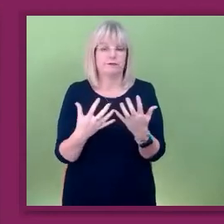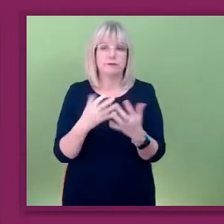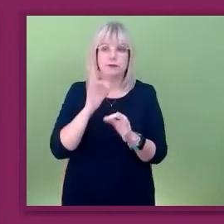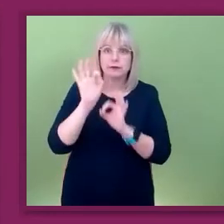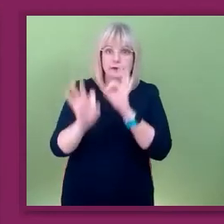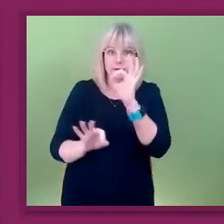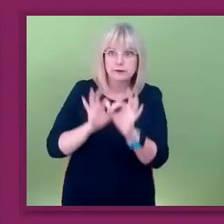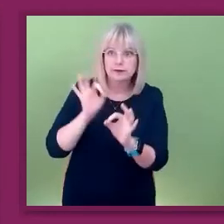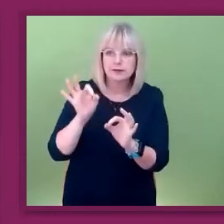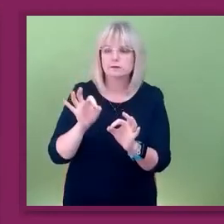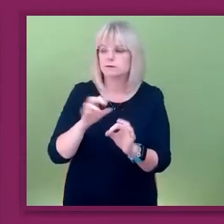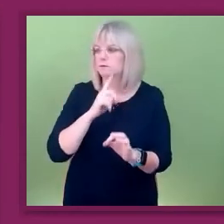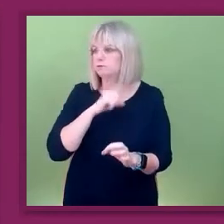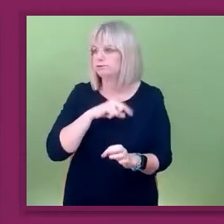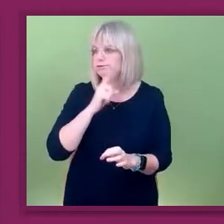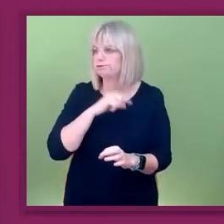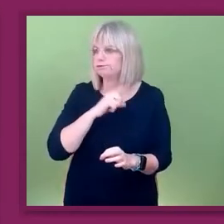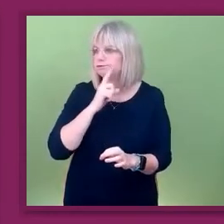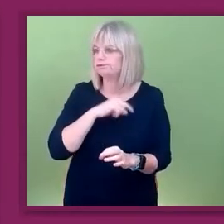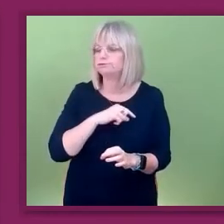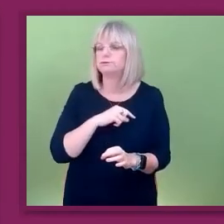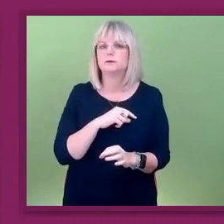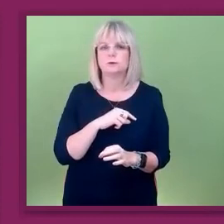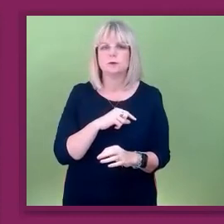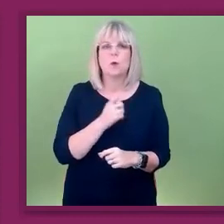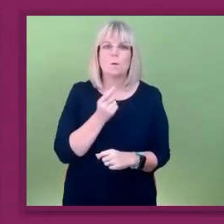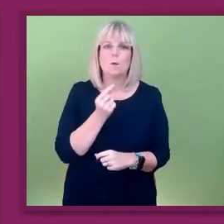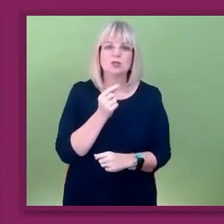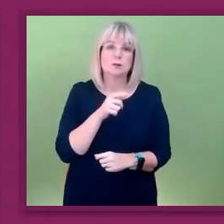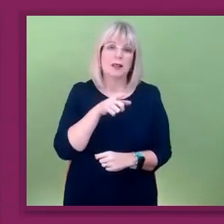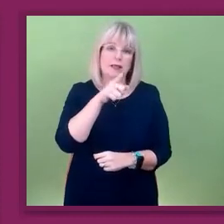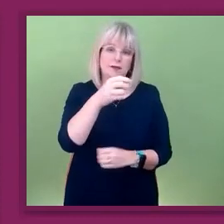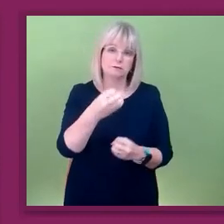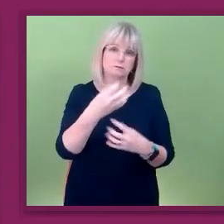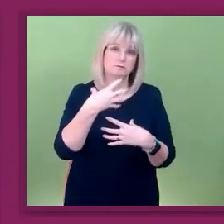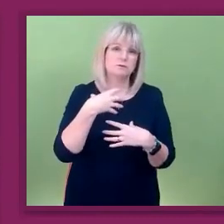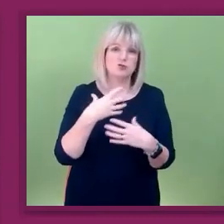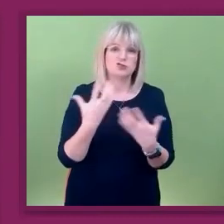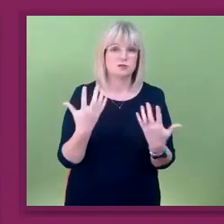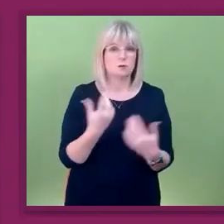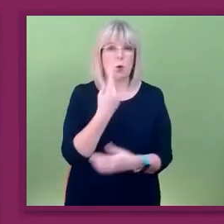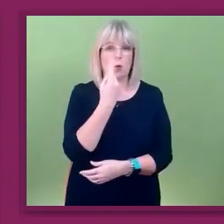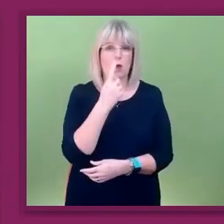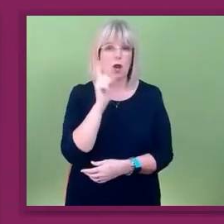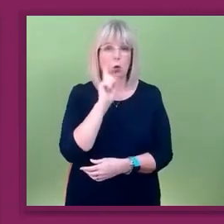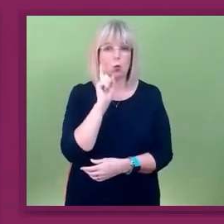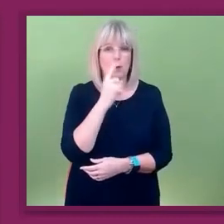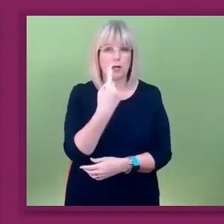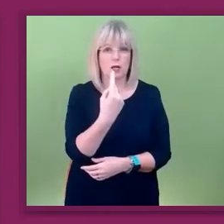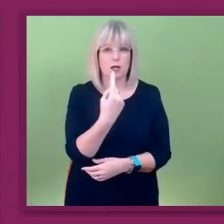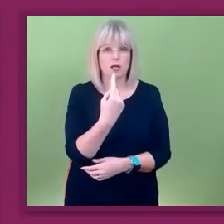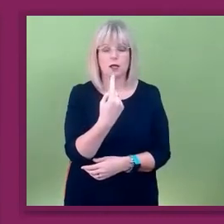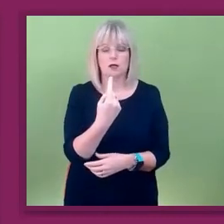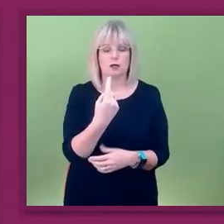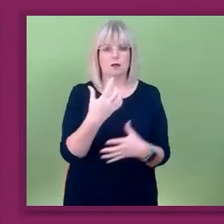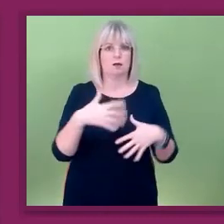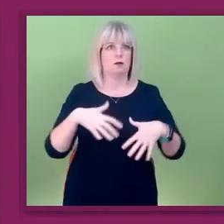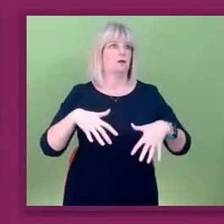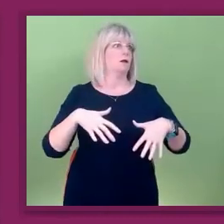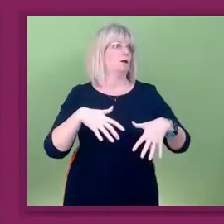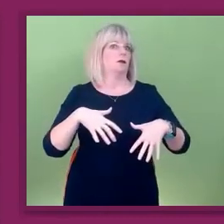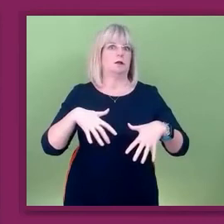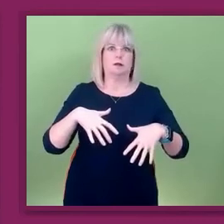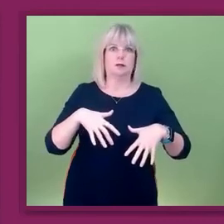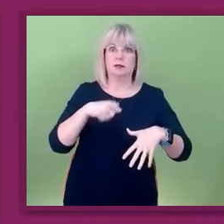that the attendee is referring to is just about a woman finding herself in a situation that she did not ask for, but her views